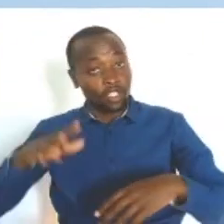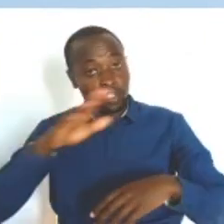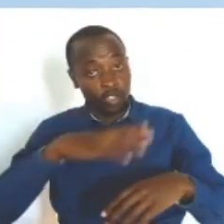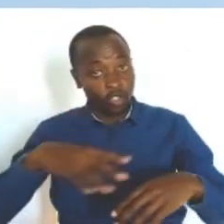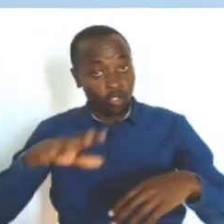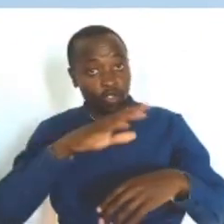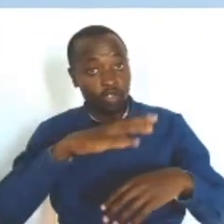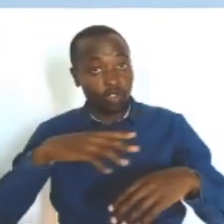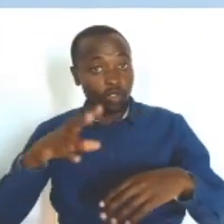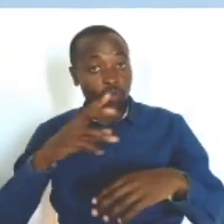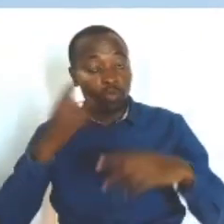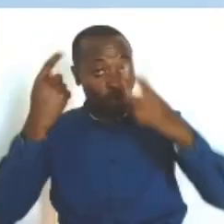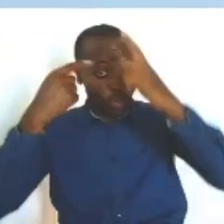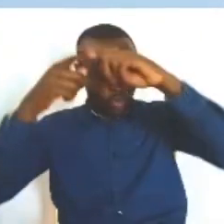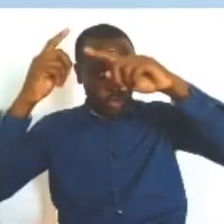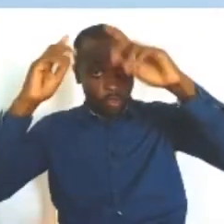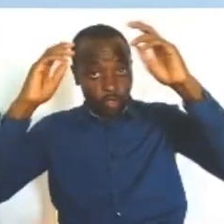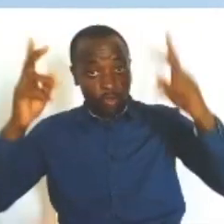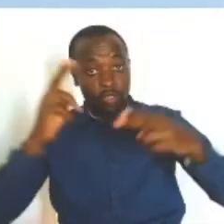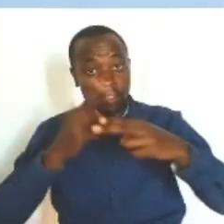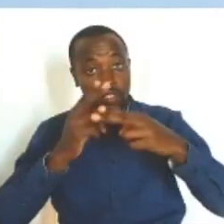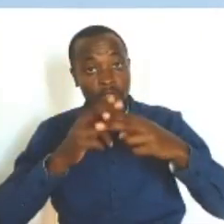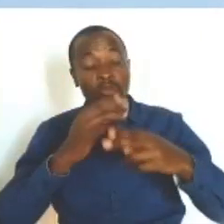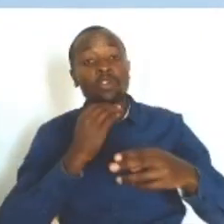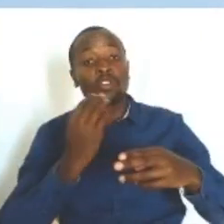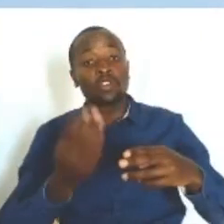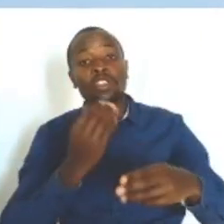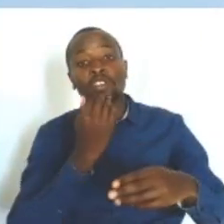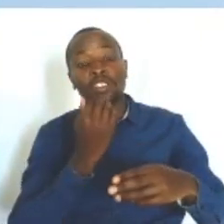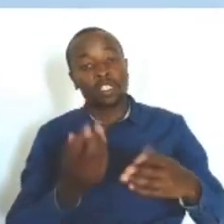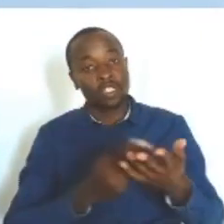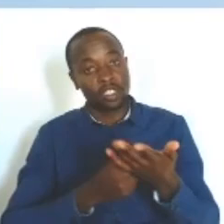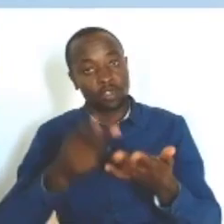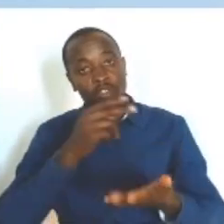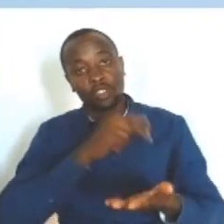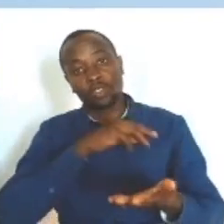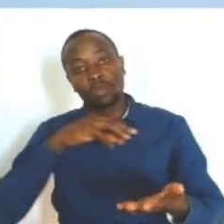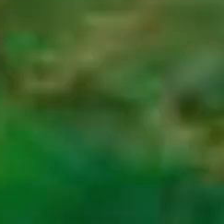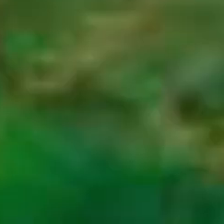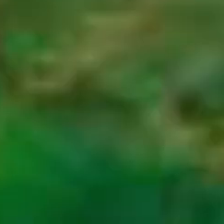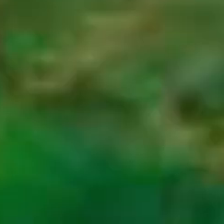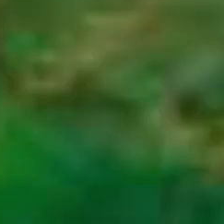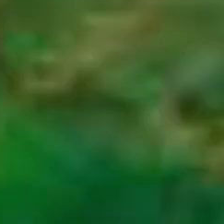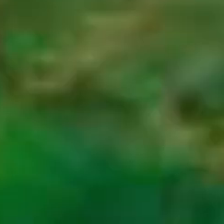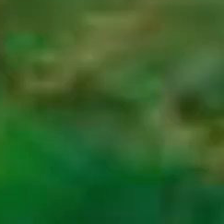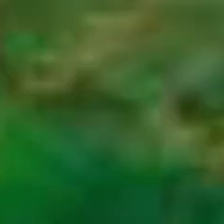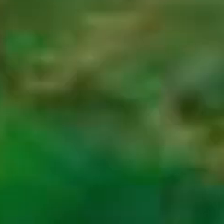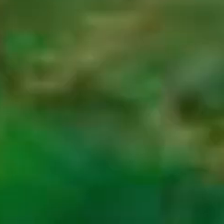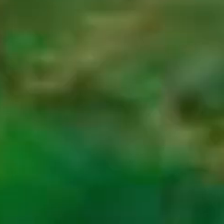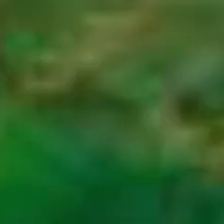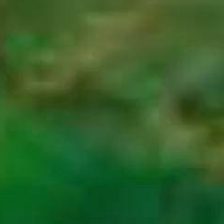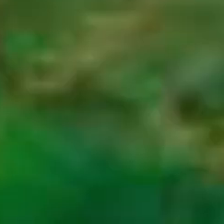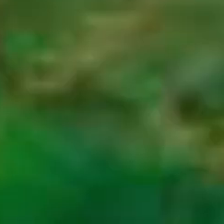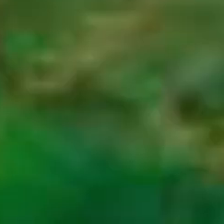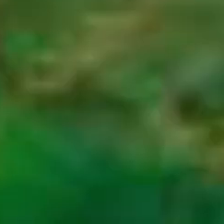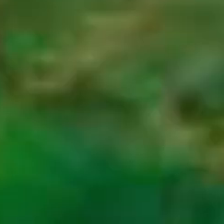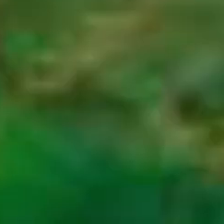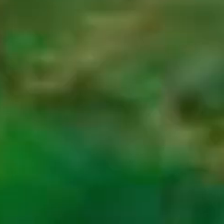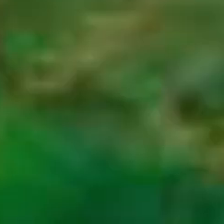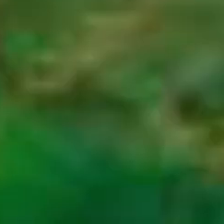we will win the battle. In the name of the Father, the Son, and the Holy Spirit. Alleluia.